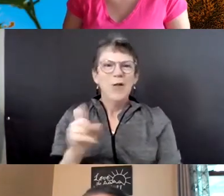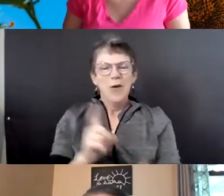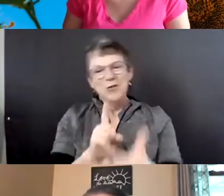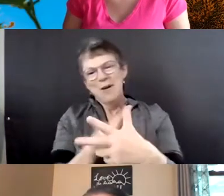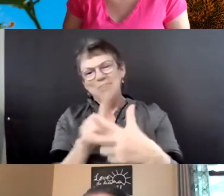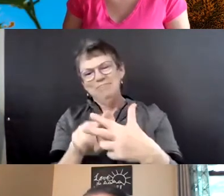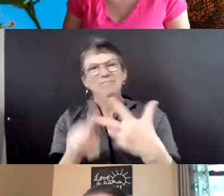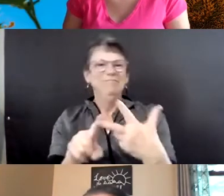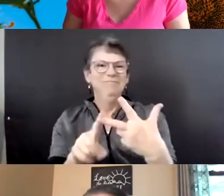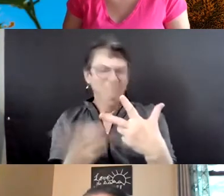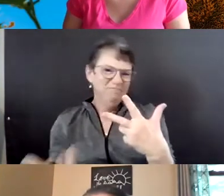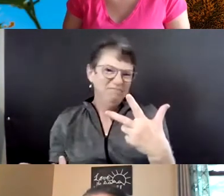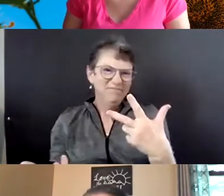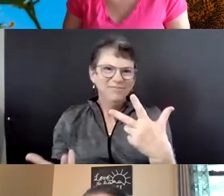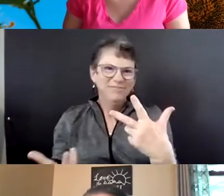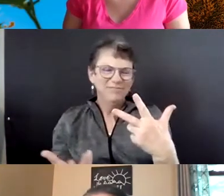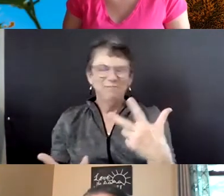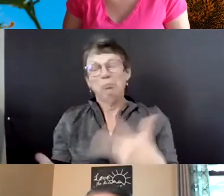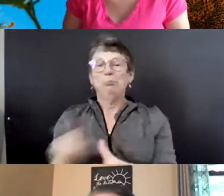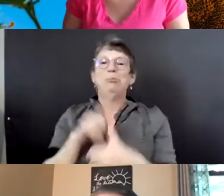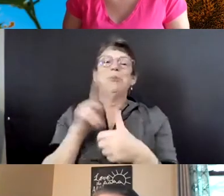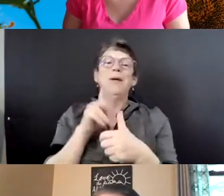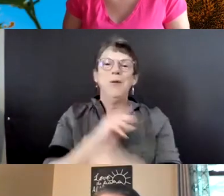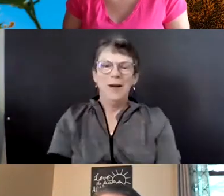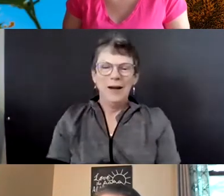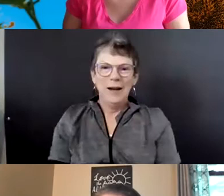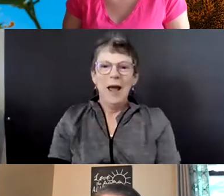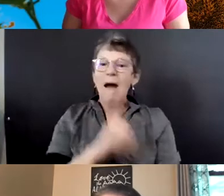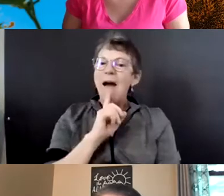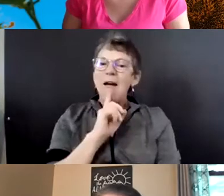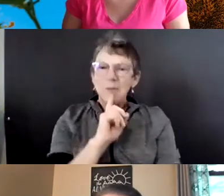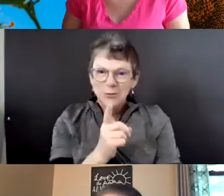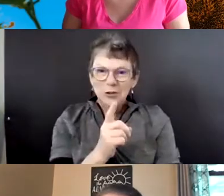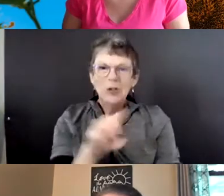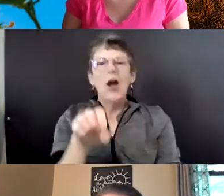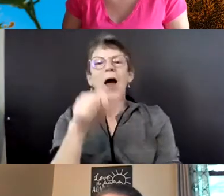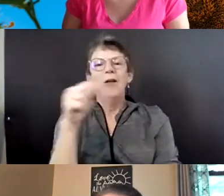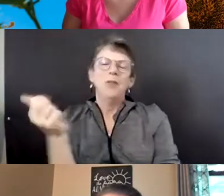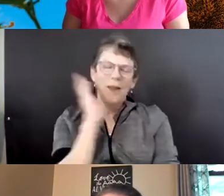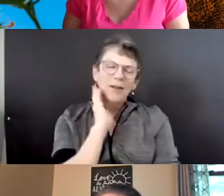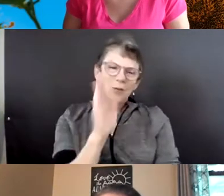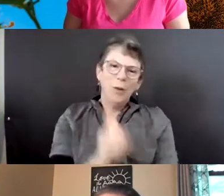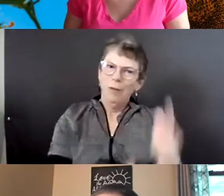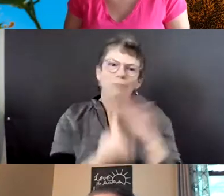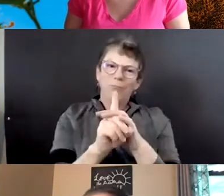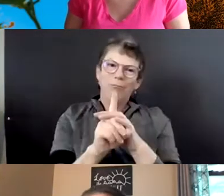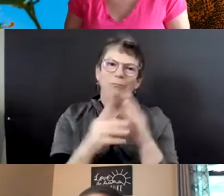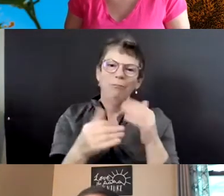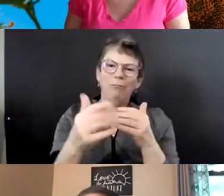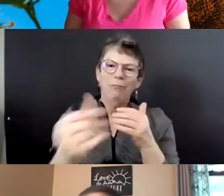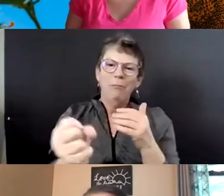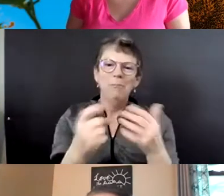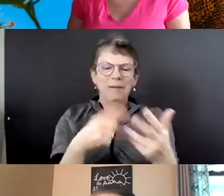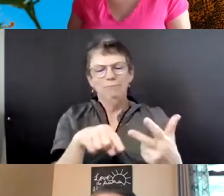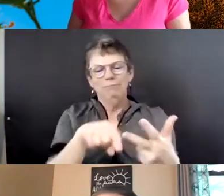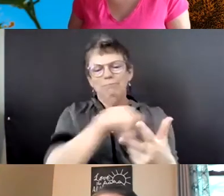I'm sure as the session starts, other things will pop up, but going in, those are my three main issues that I hope